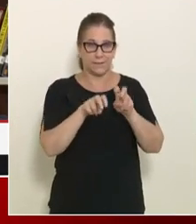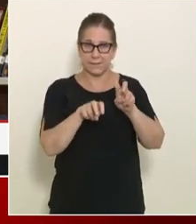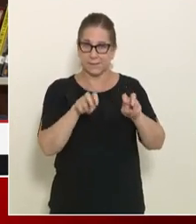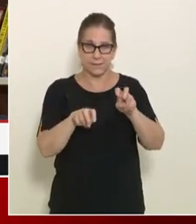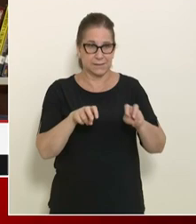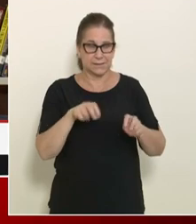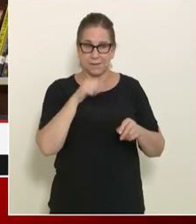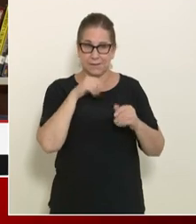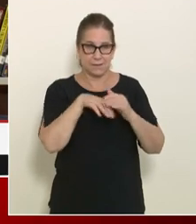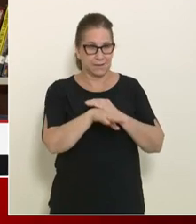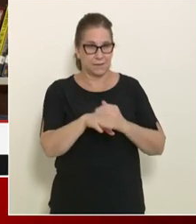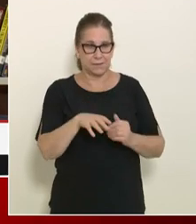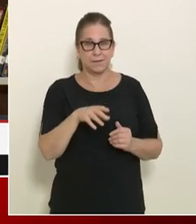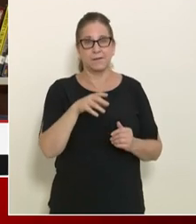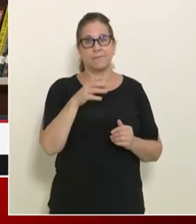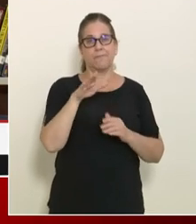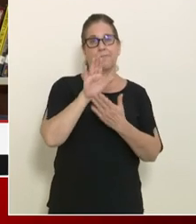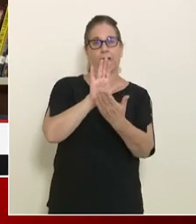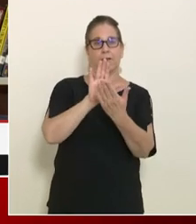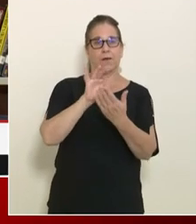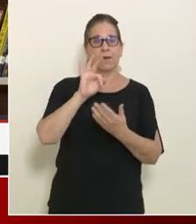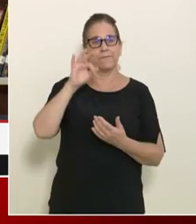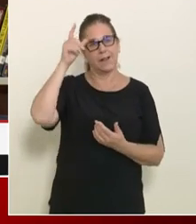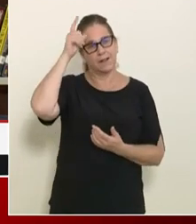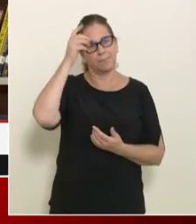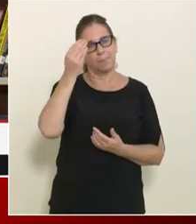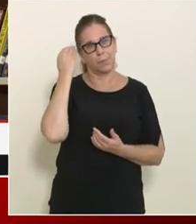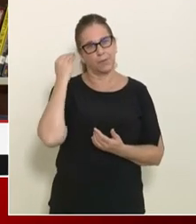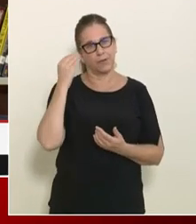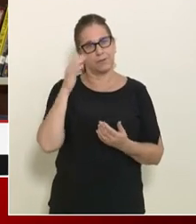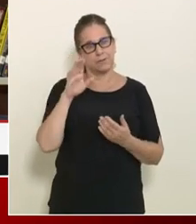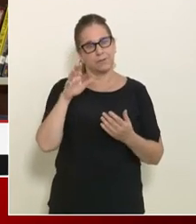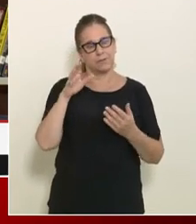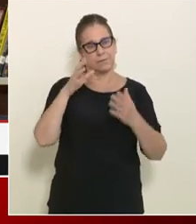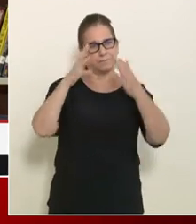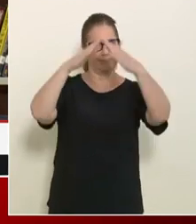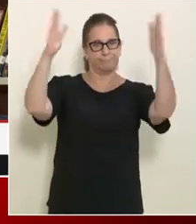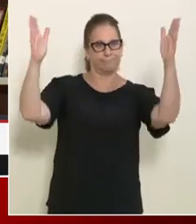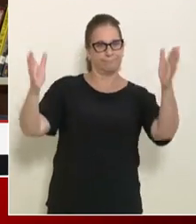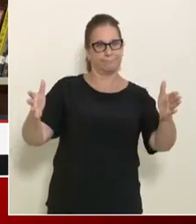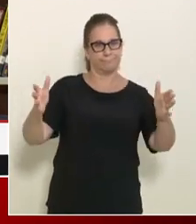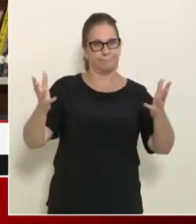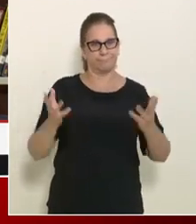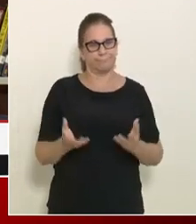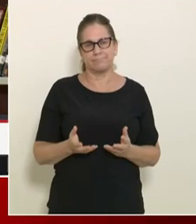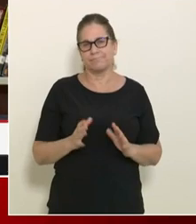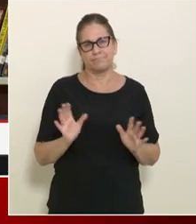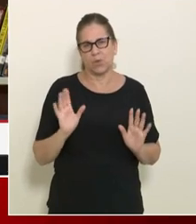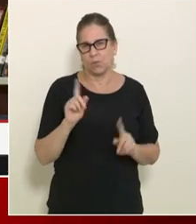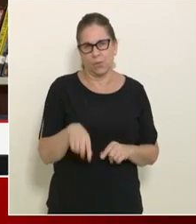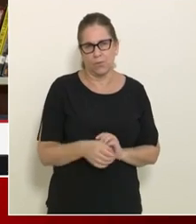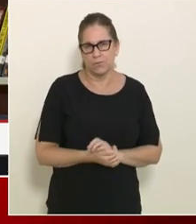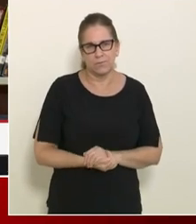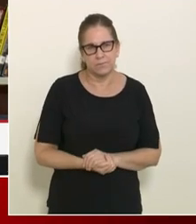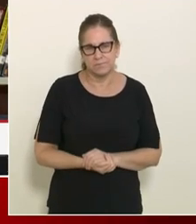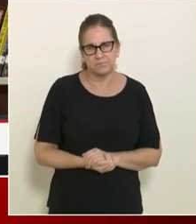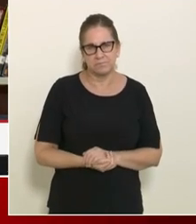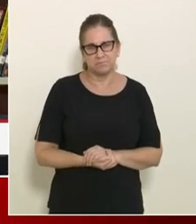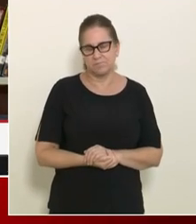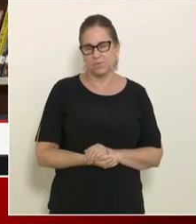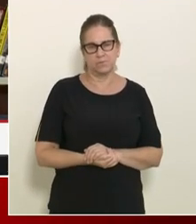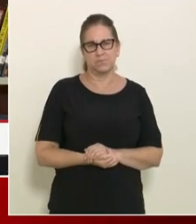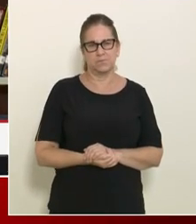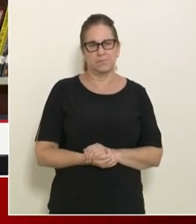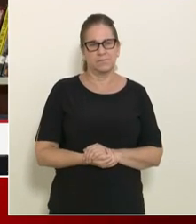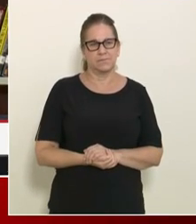venue in front of the Lincoln Memorial, then you don't really know if you're going to be in a socially distanced environment.